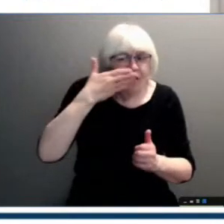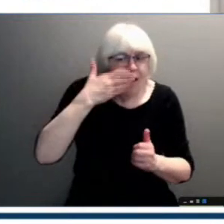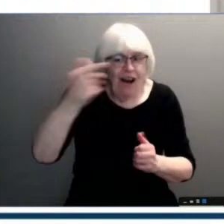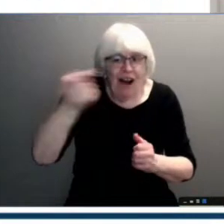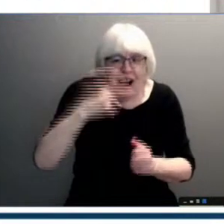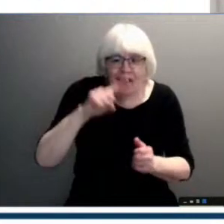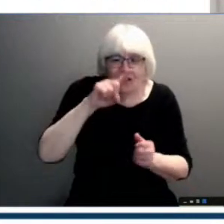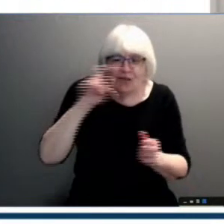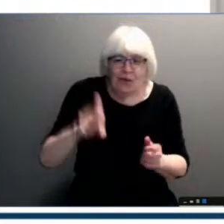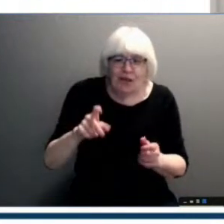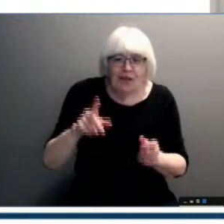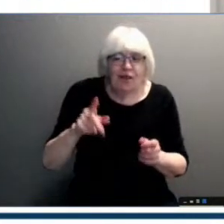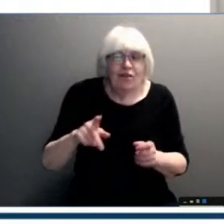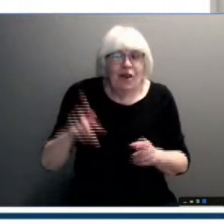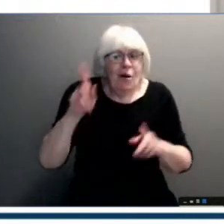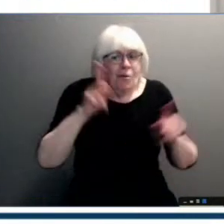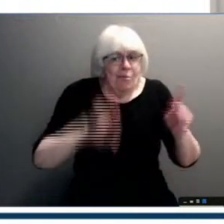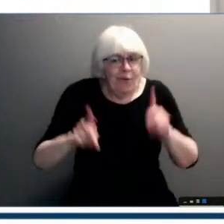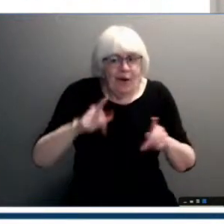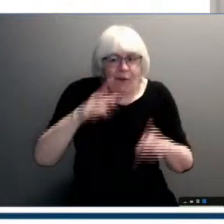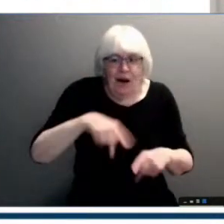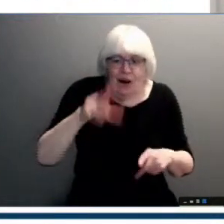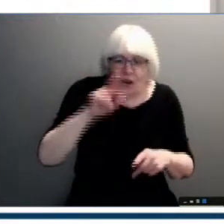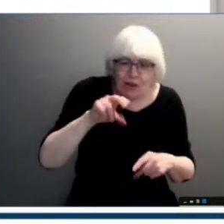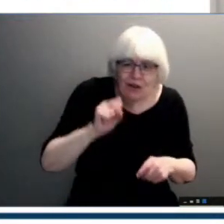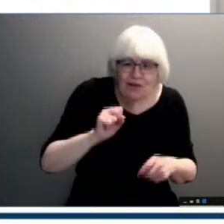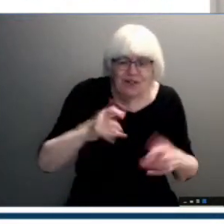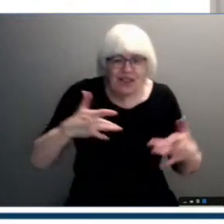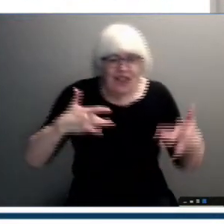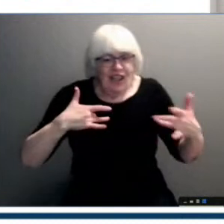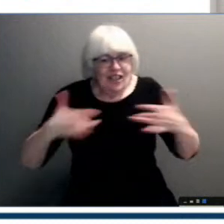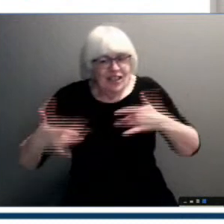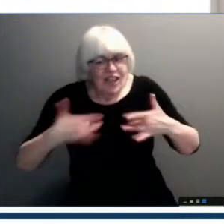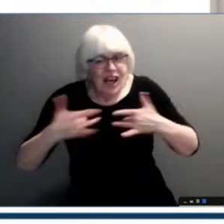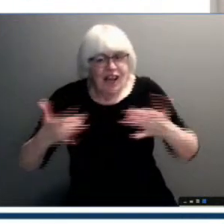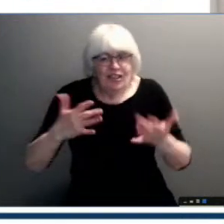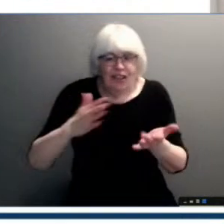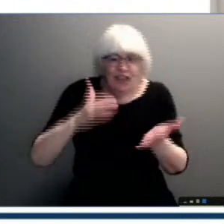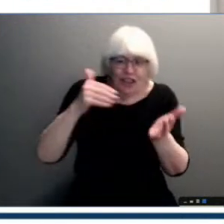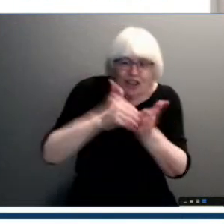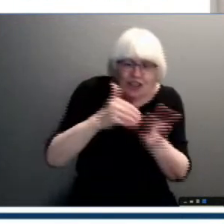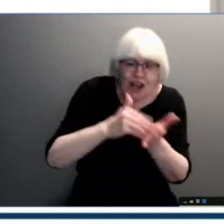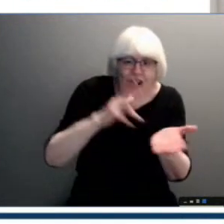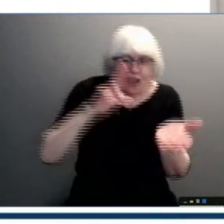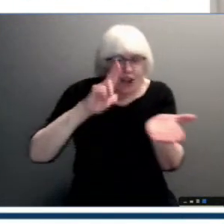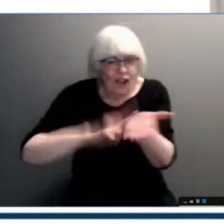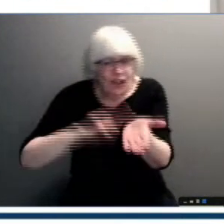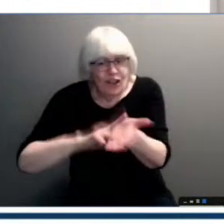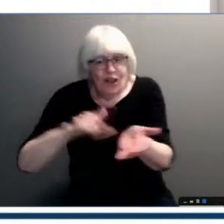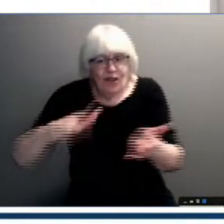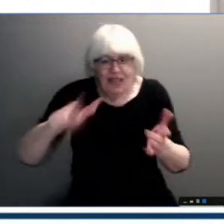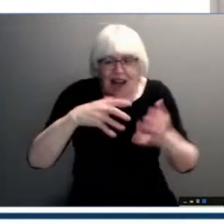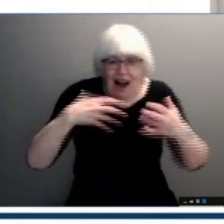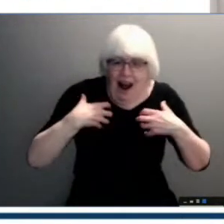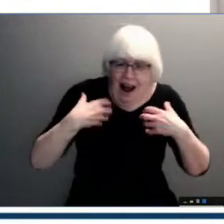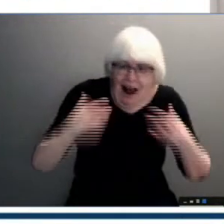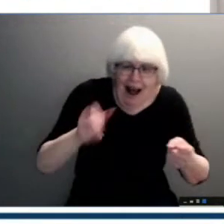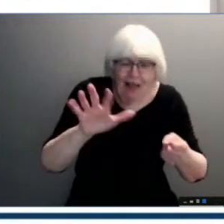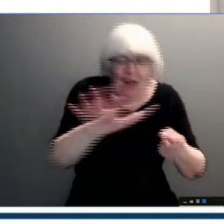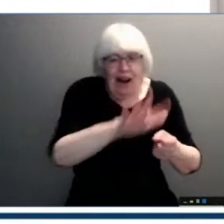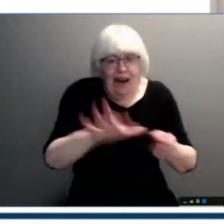our healthcare workers and the folks at public health and their families, who are, it's constantly on the